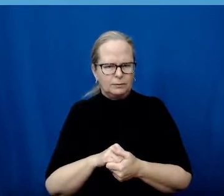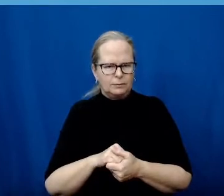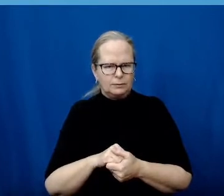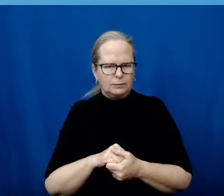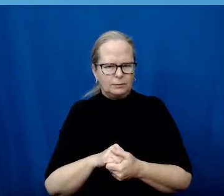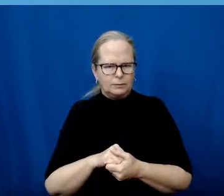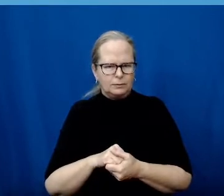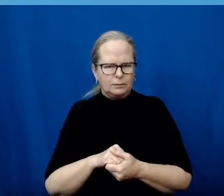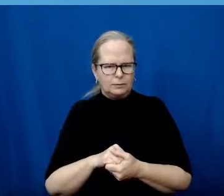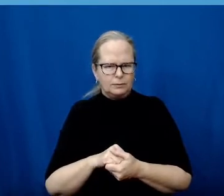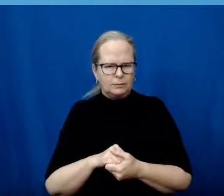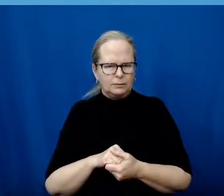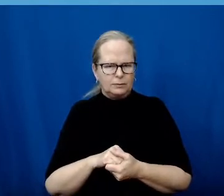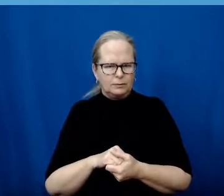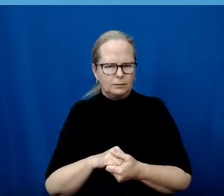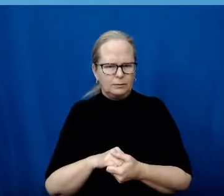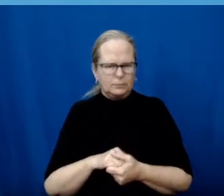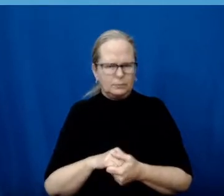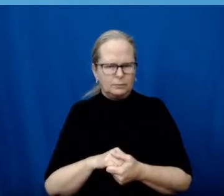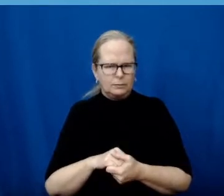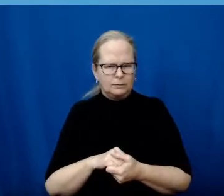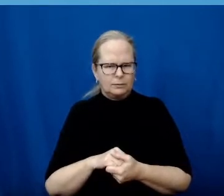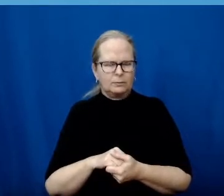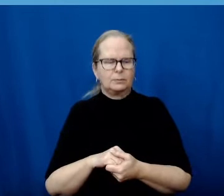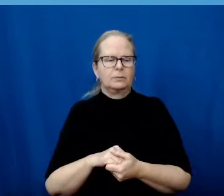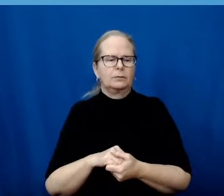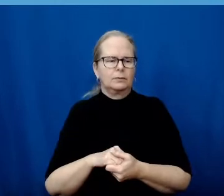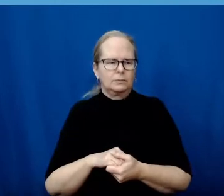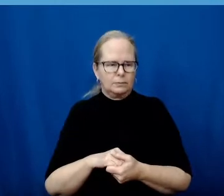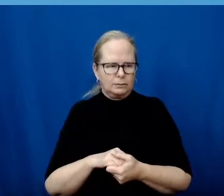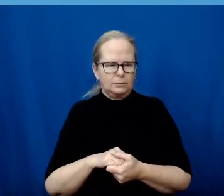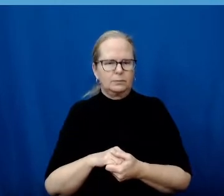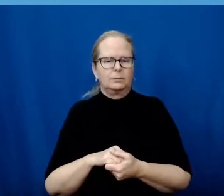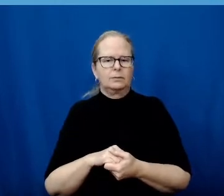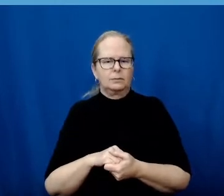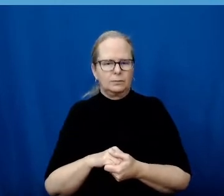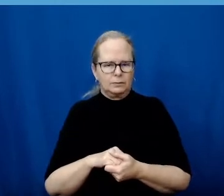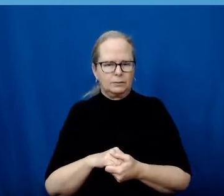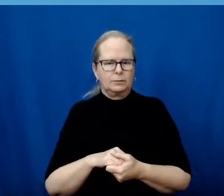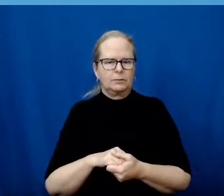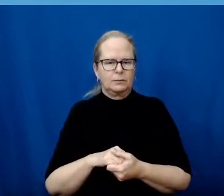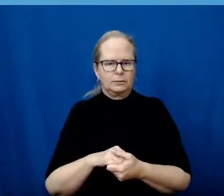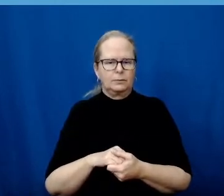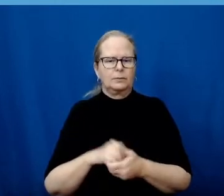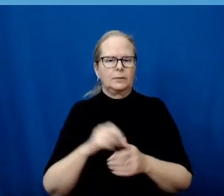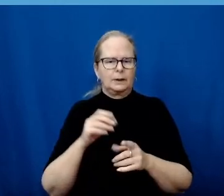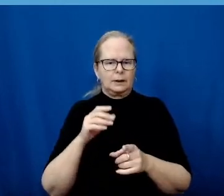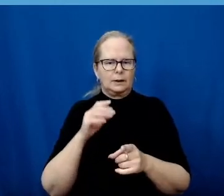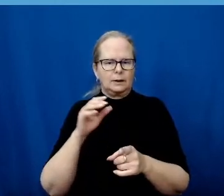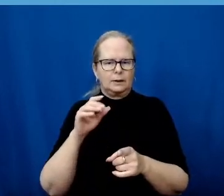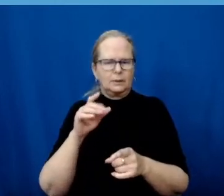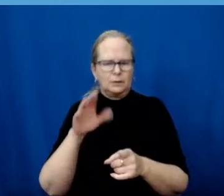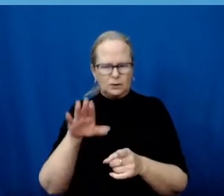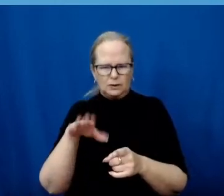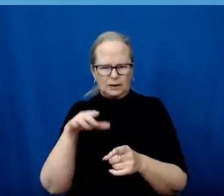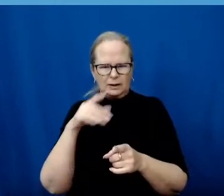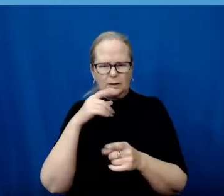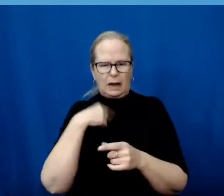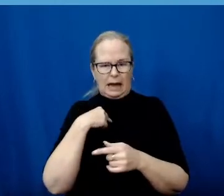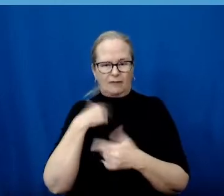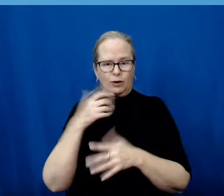Cynthia, I just muted you because we can hear your computer sound coming out. I can unmute you if this other program has moved over.